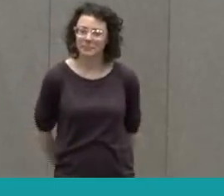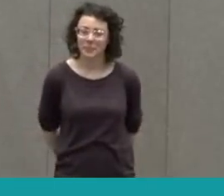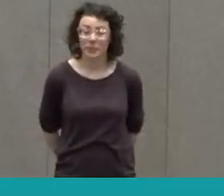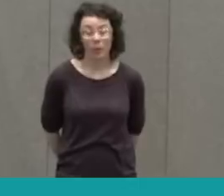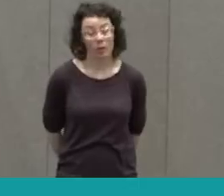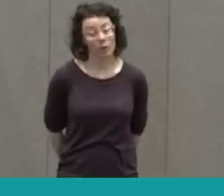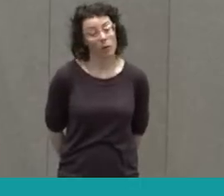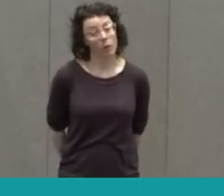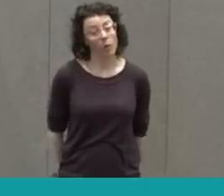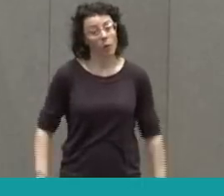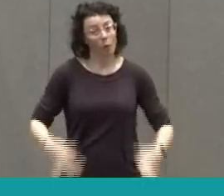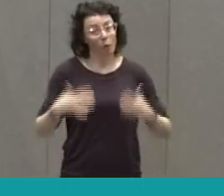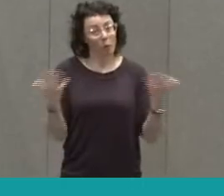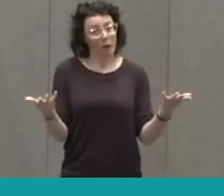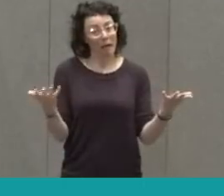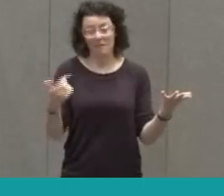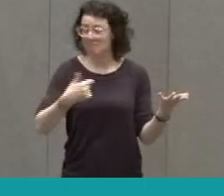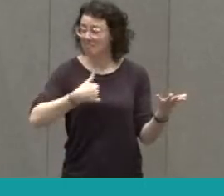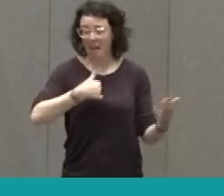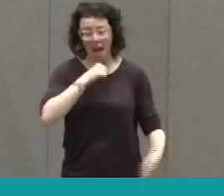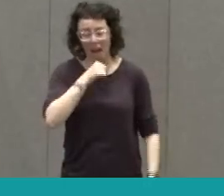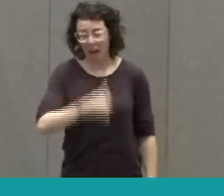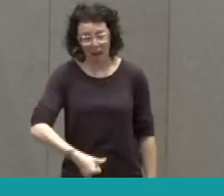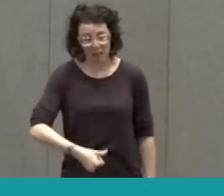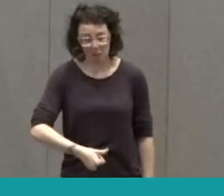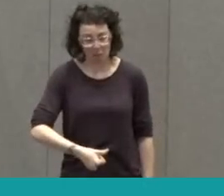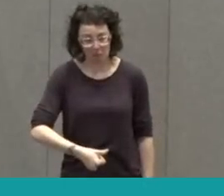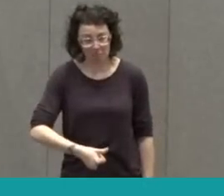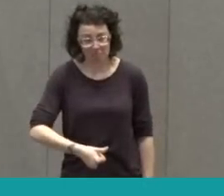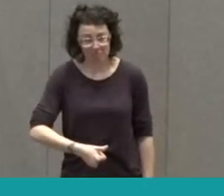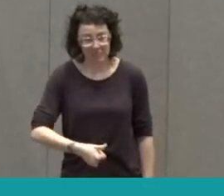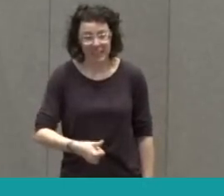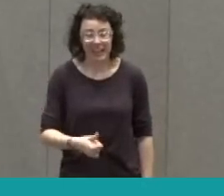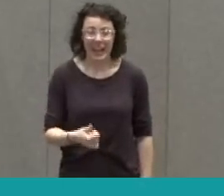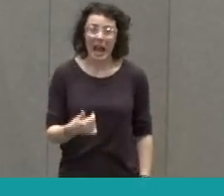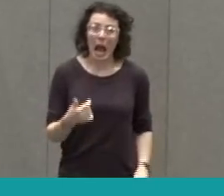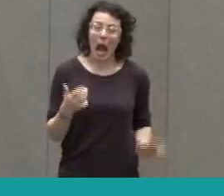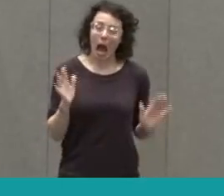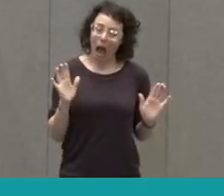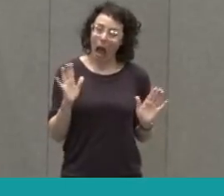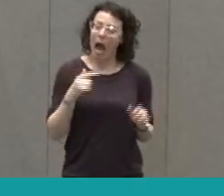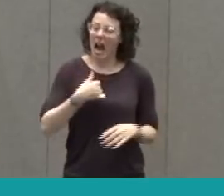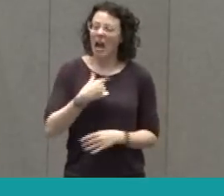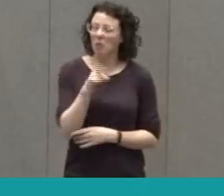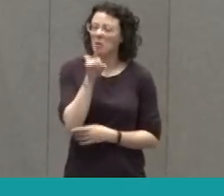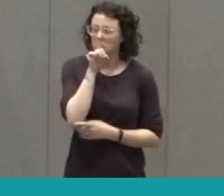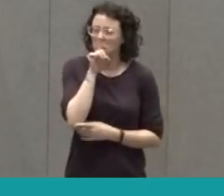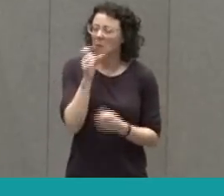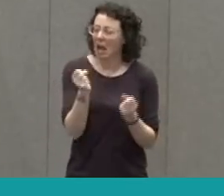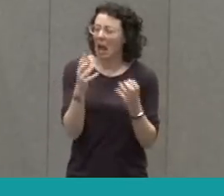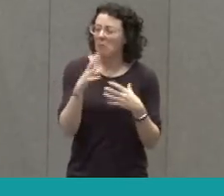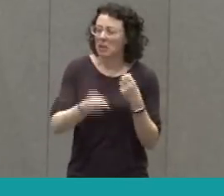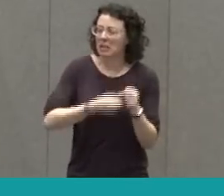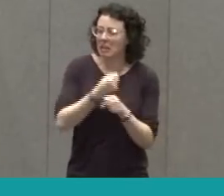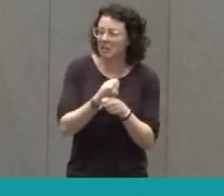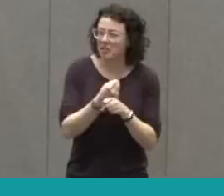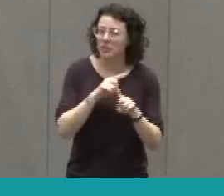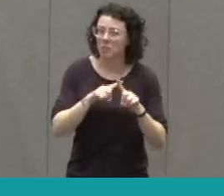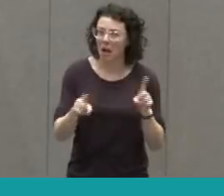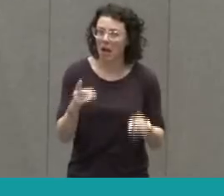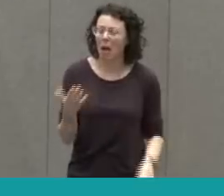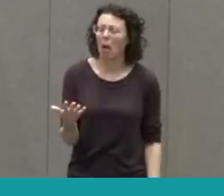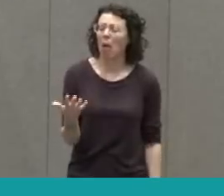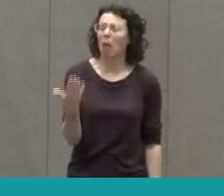Well, I don't. I'm thinking I don't want to say how many years ago that was, but that was a few years ago for